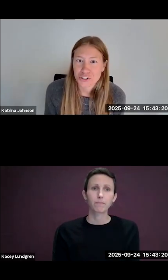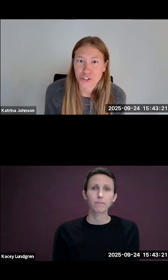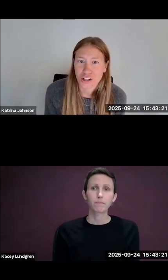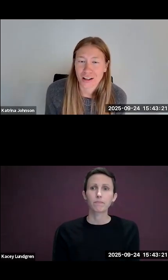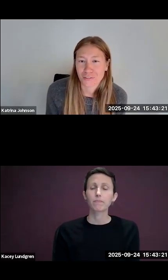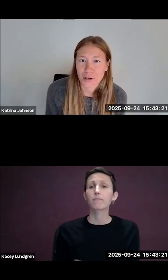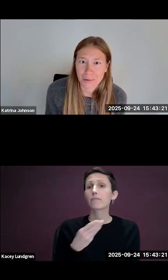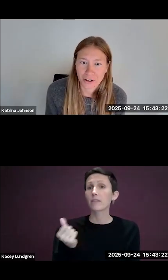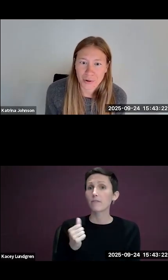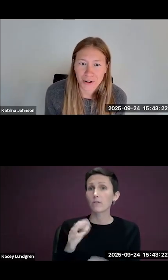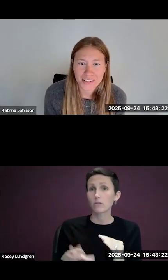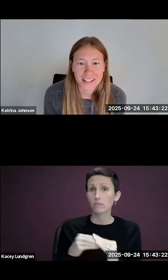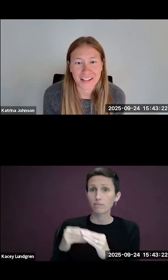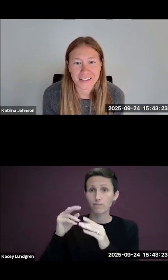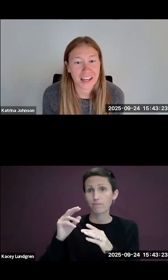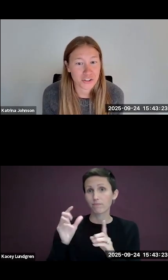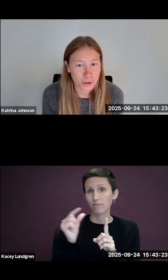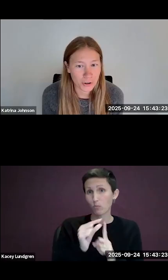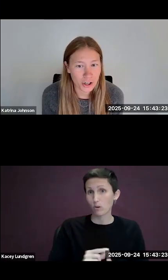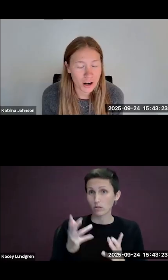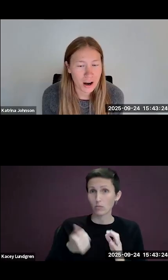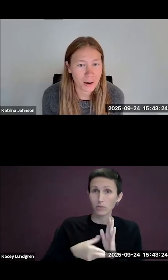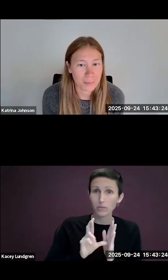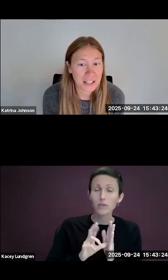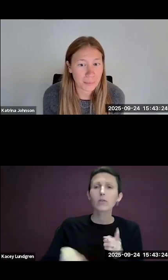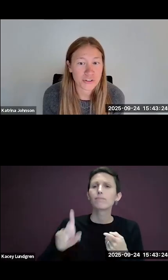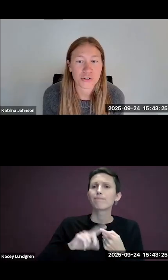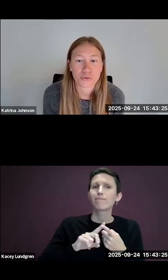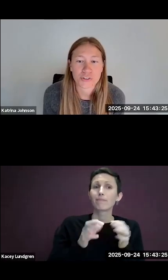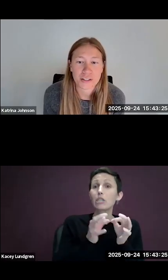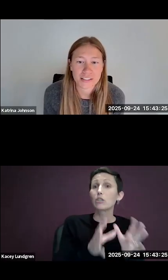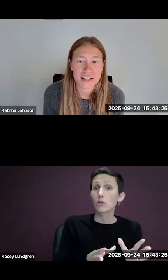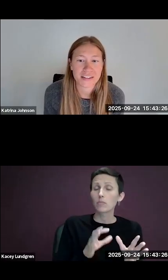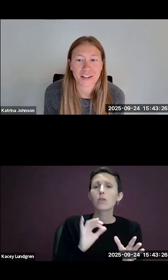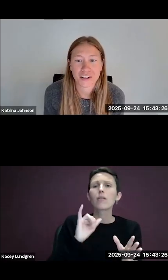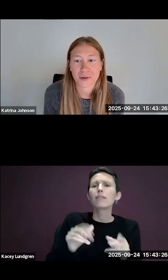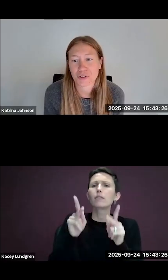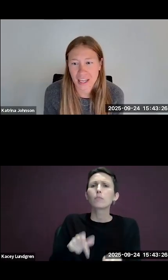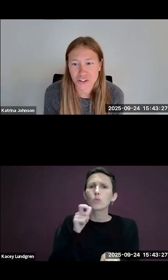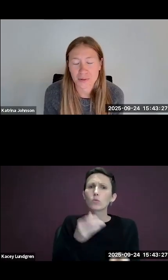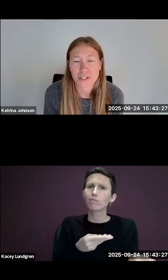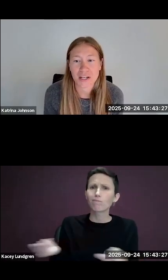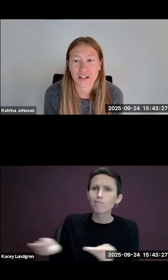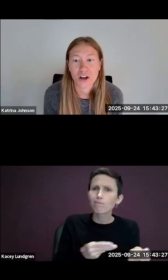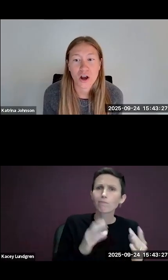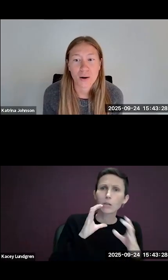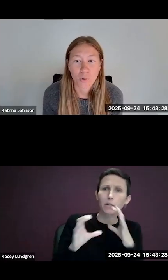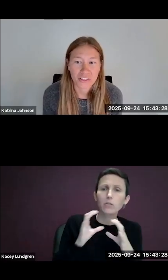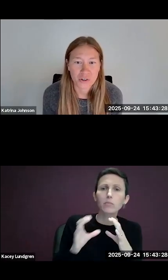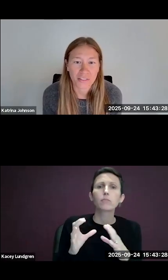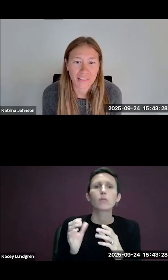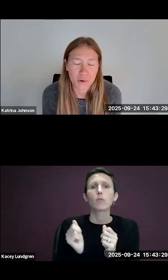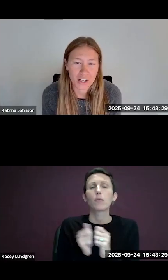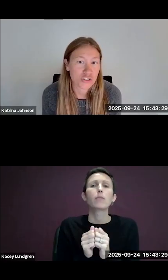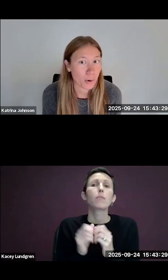A few additional vocabulary words is an interpreter, being a person who facilitates communication between